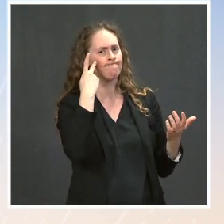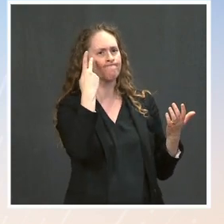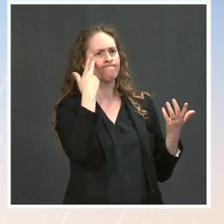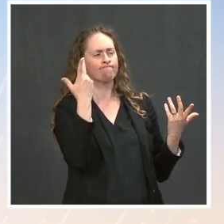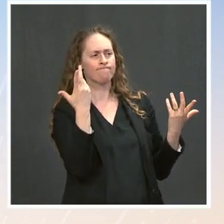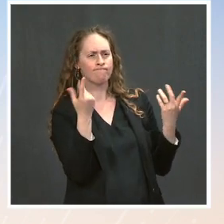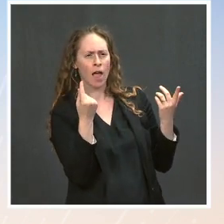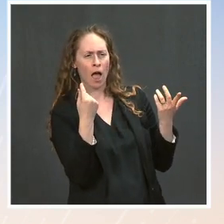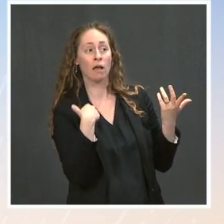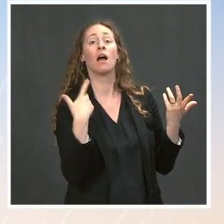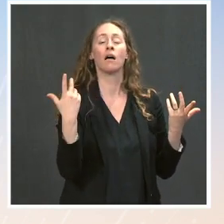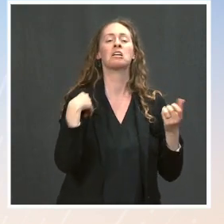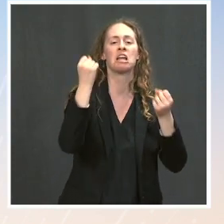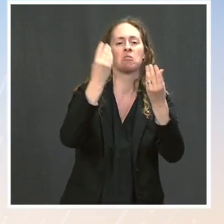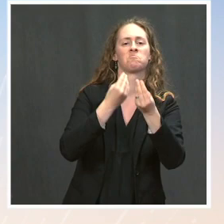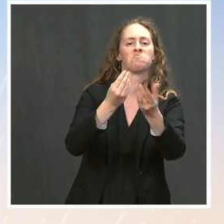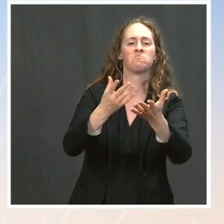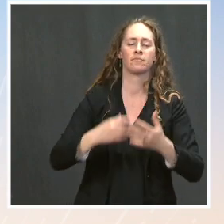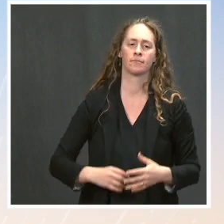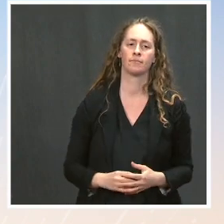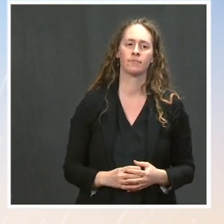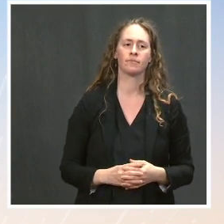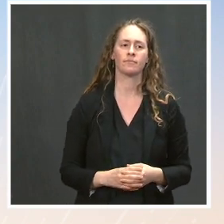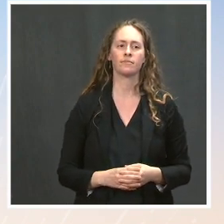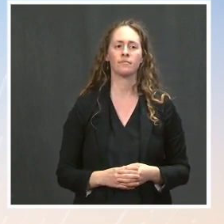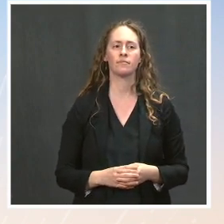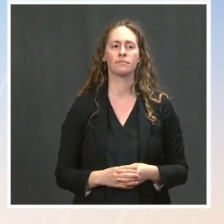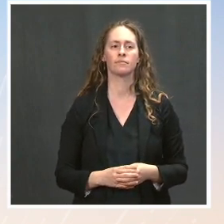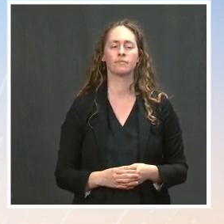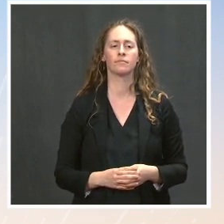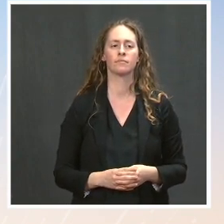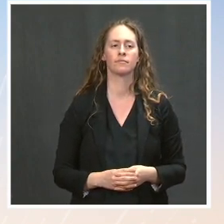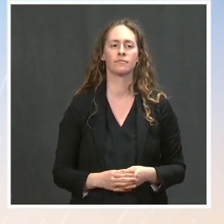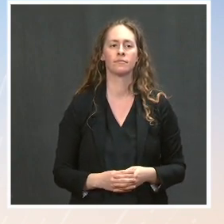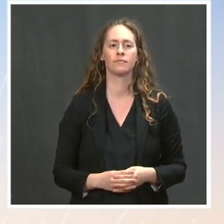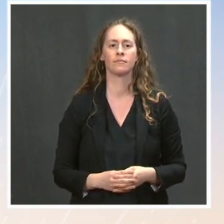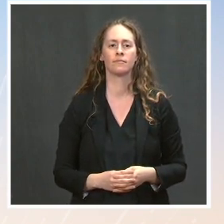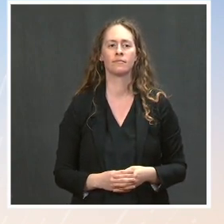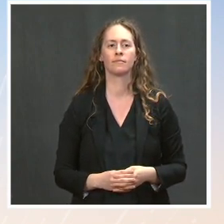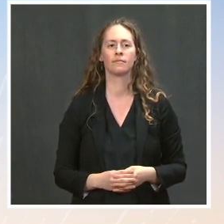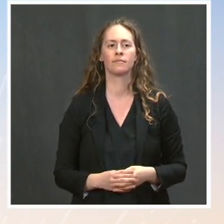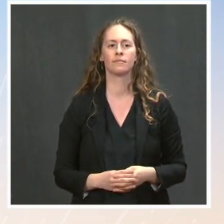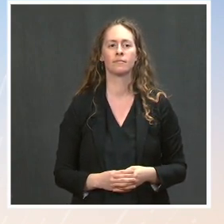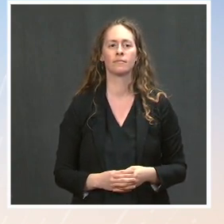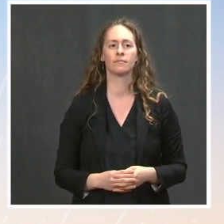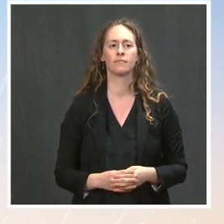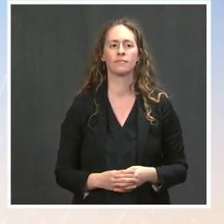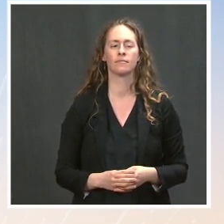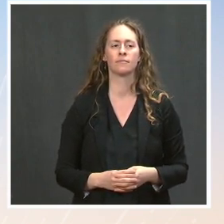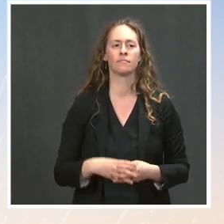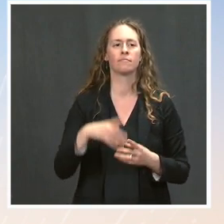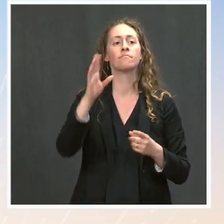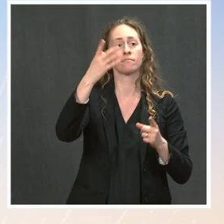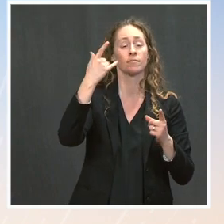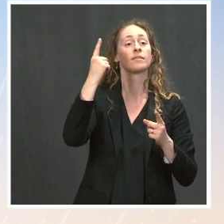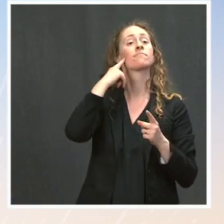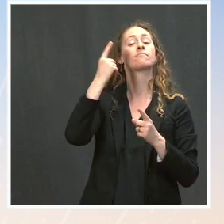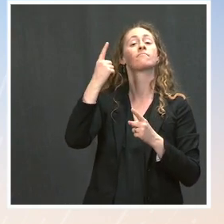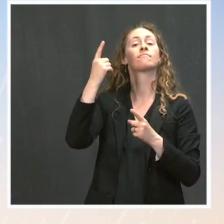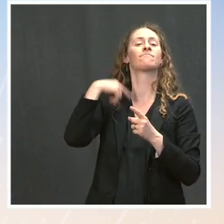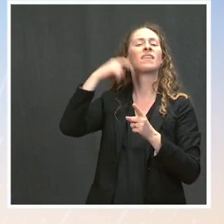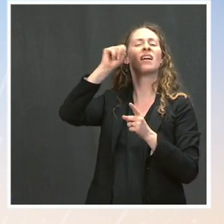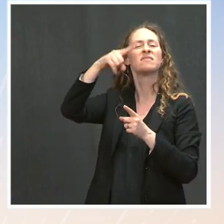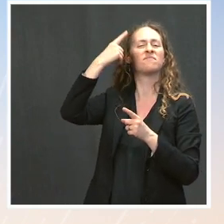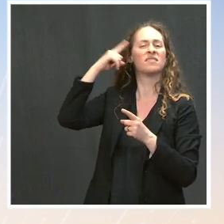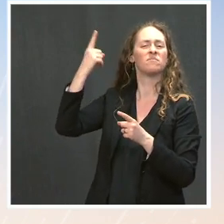meetings. Go ahead. Two questions on behalf of colleagues can't be here, quick sure. ones, and one of my own. For the capital gains tax